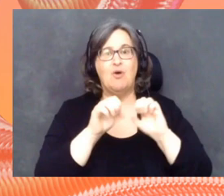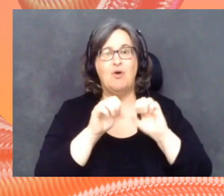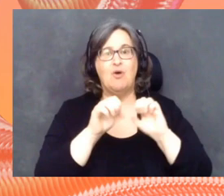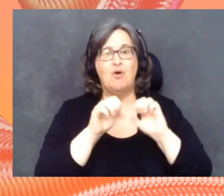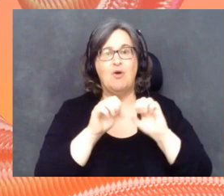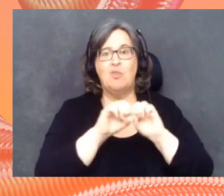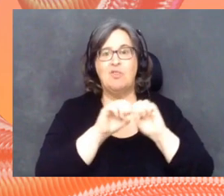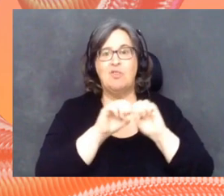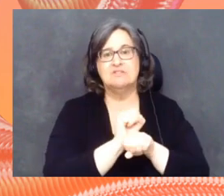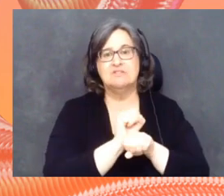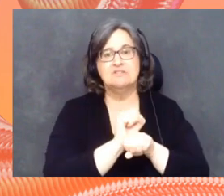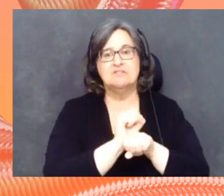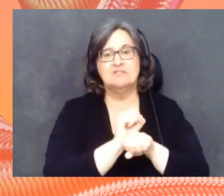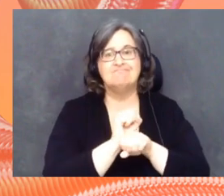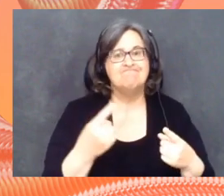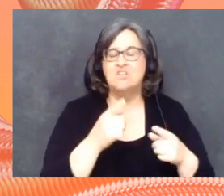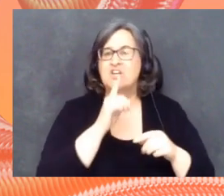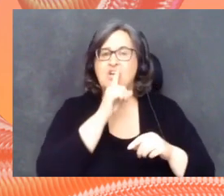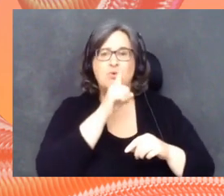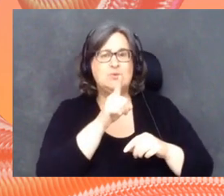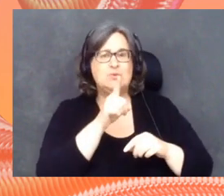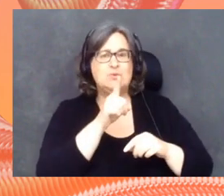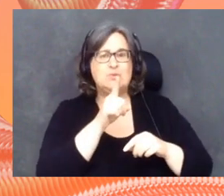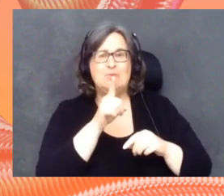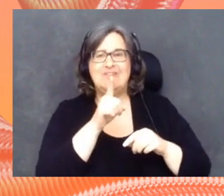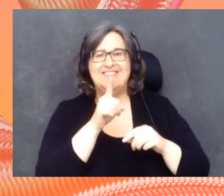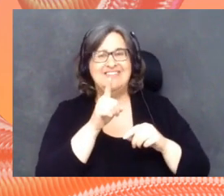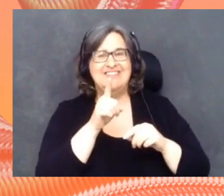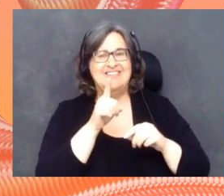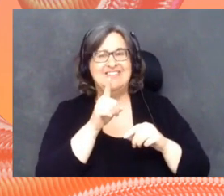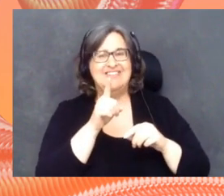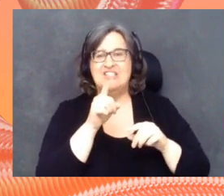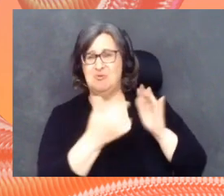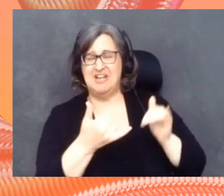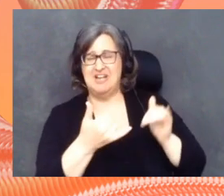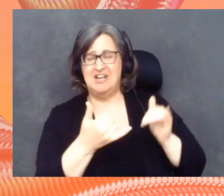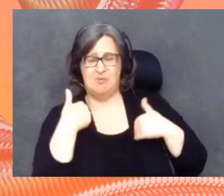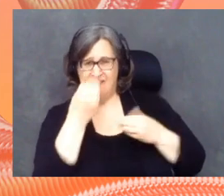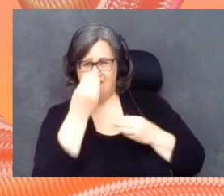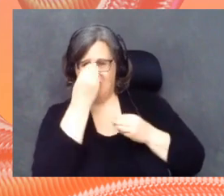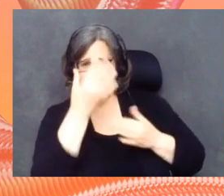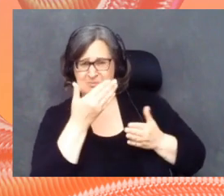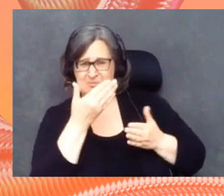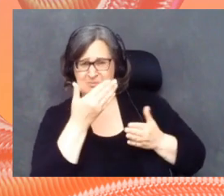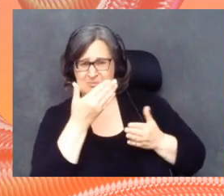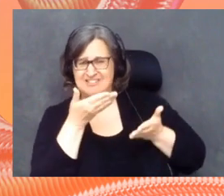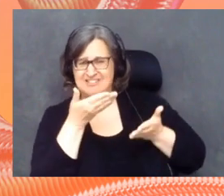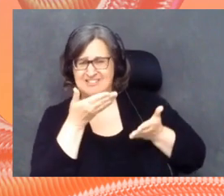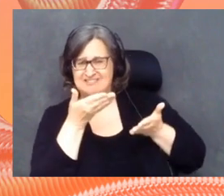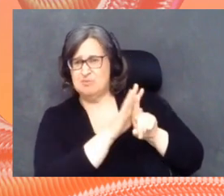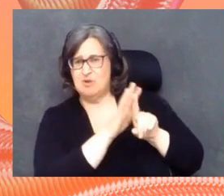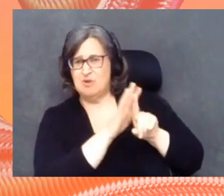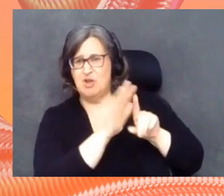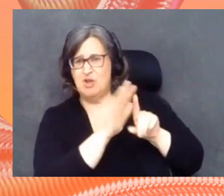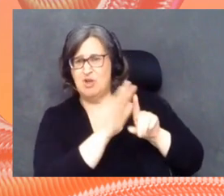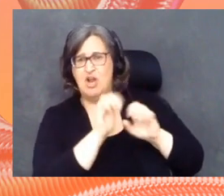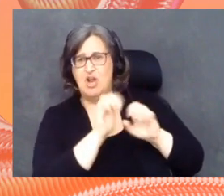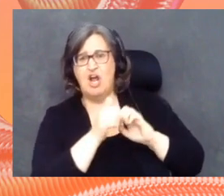been exposed. The information is there. So then how do we apply our personal energy